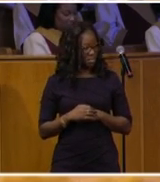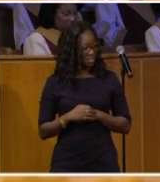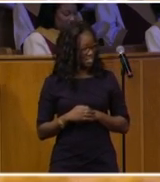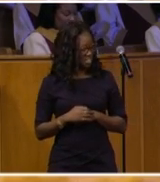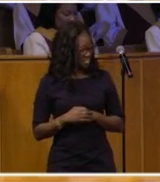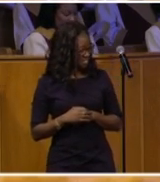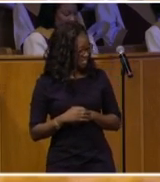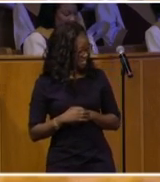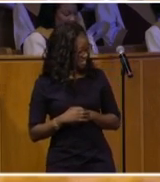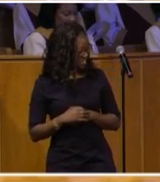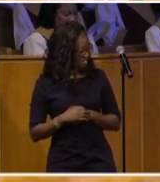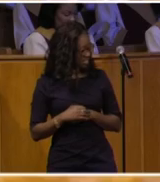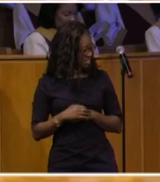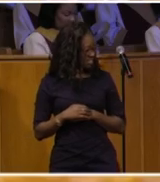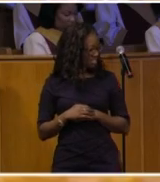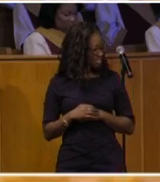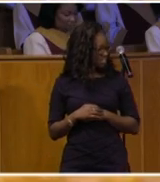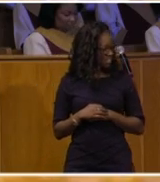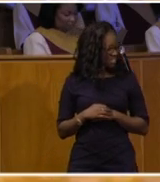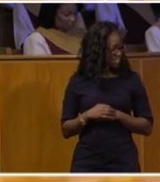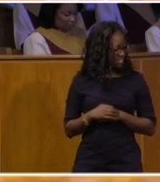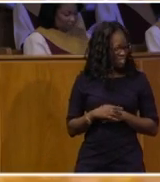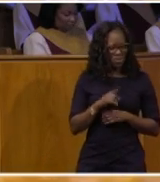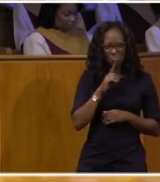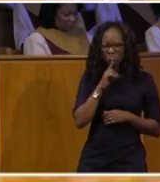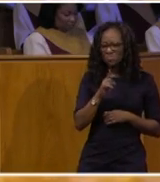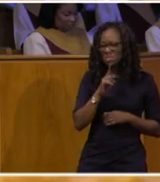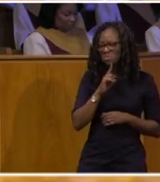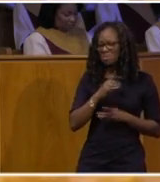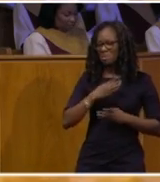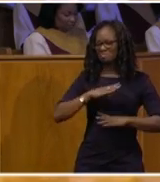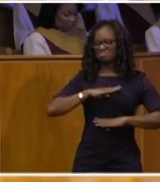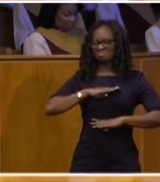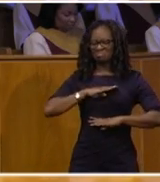And it was a joy.